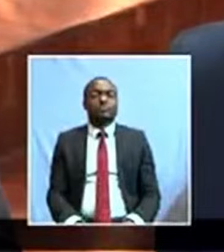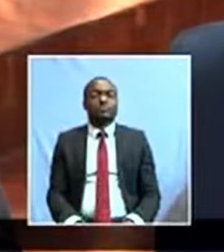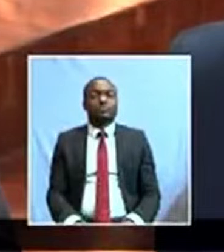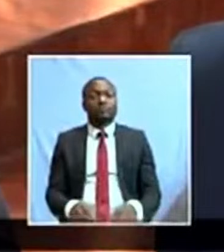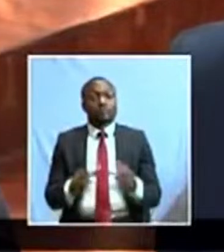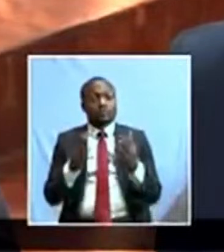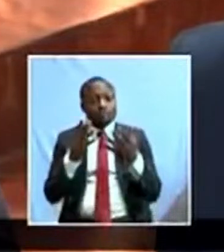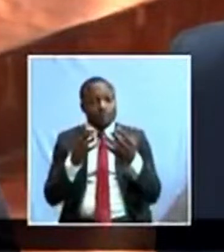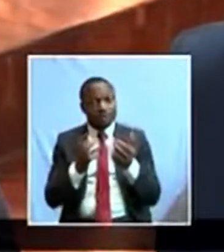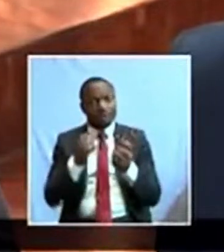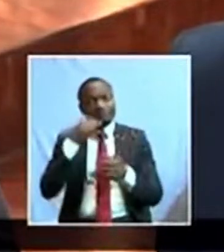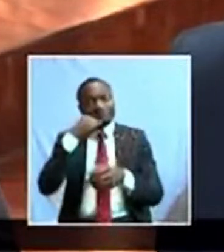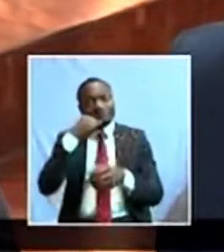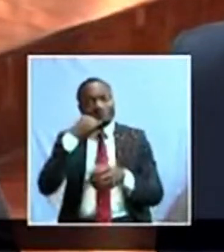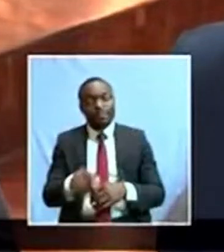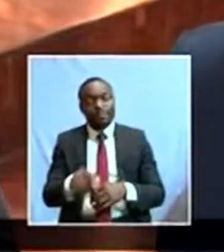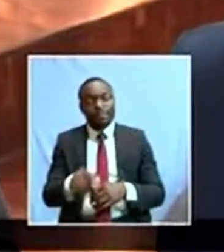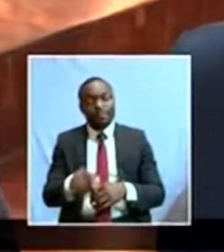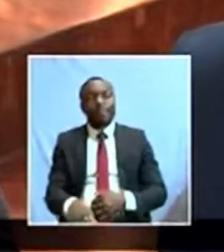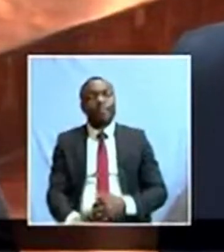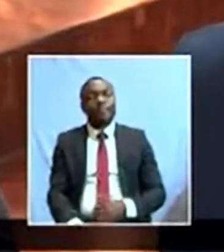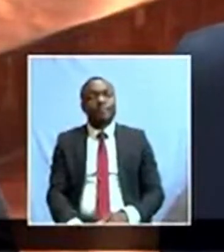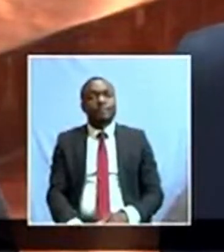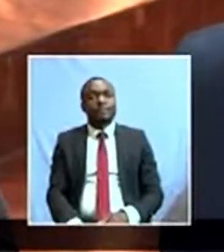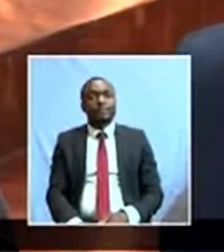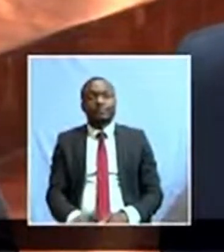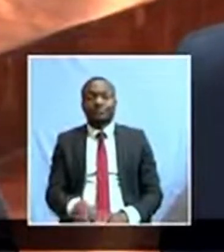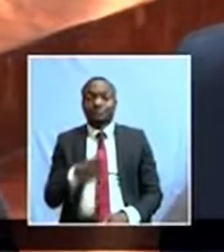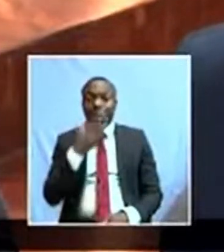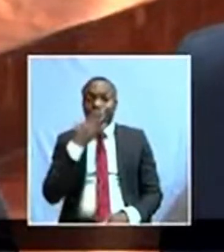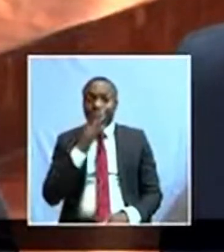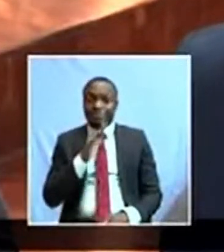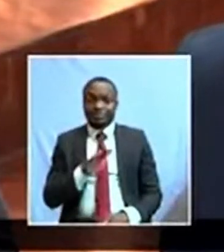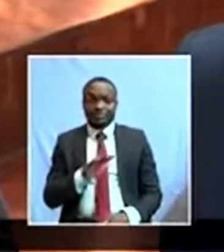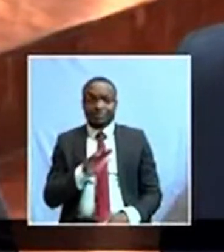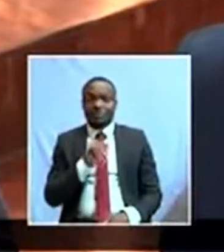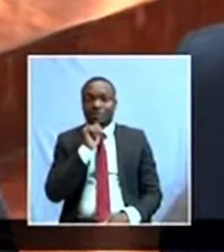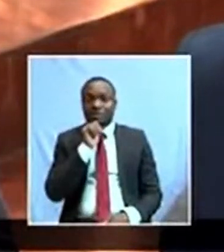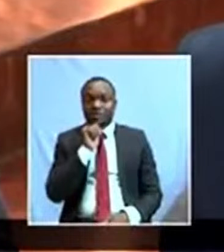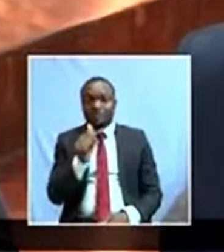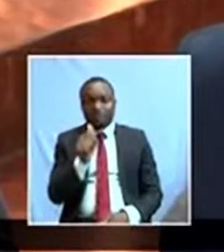I wish to state that it was unfortunate that we didn't attach the